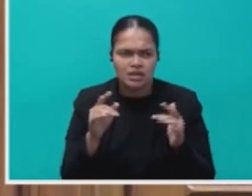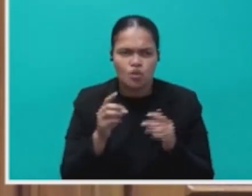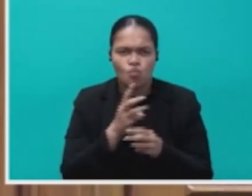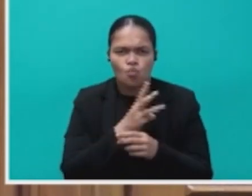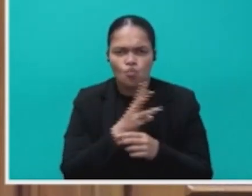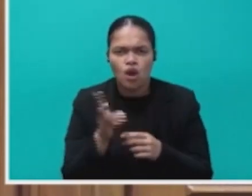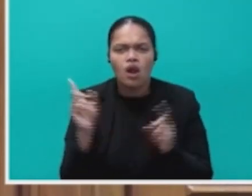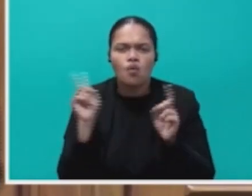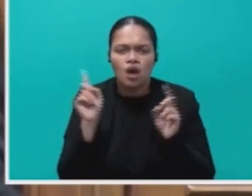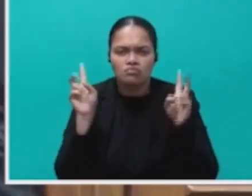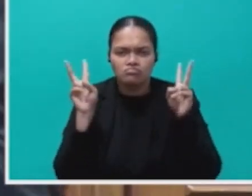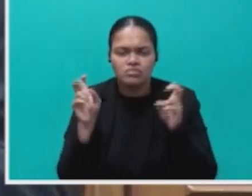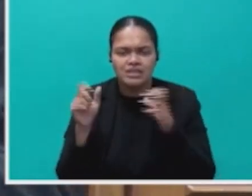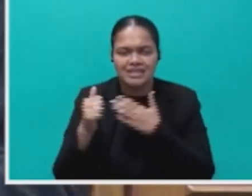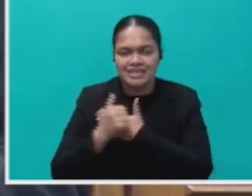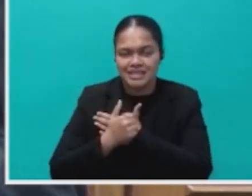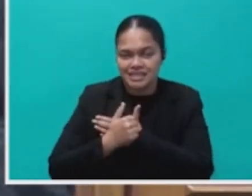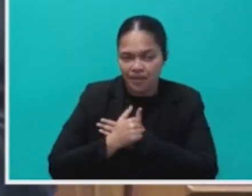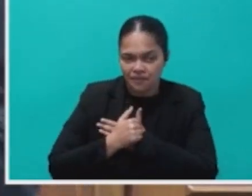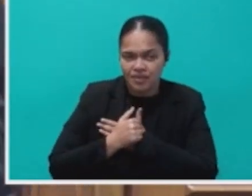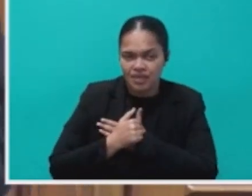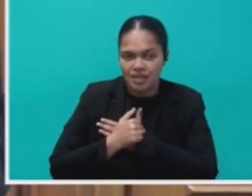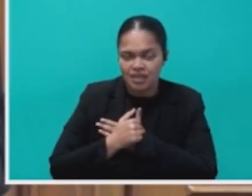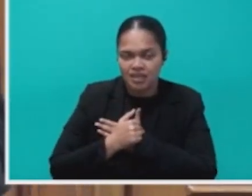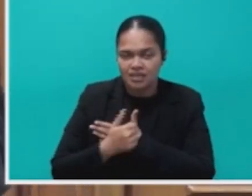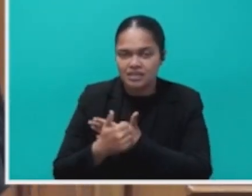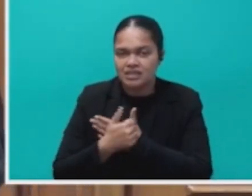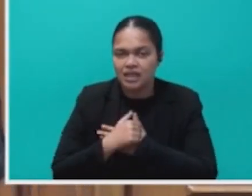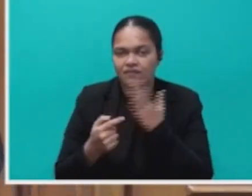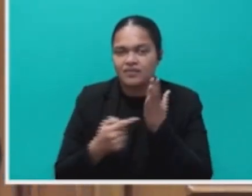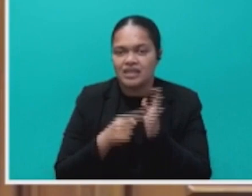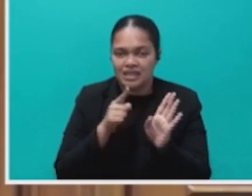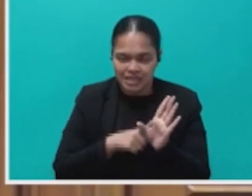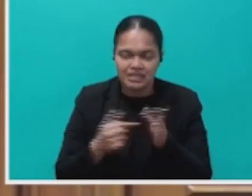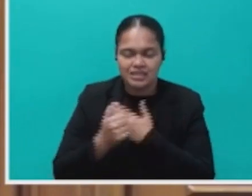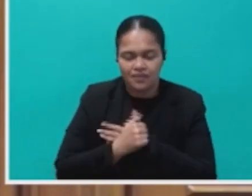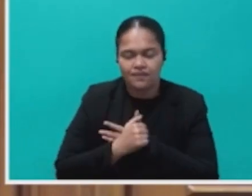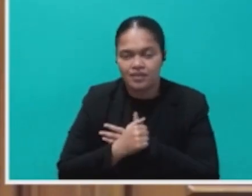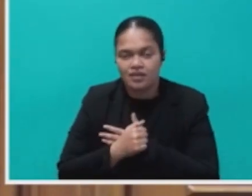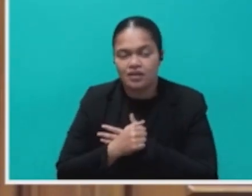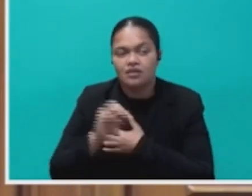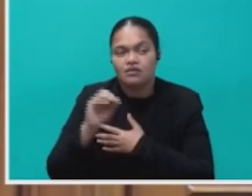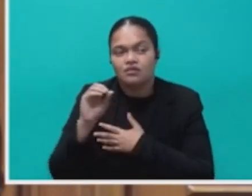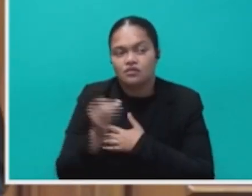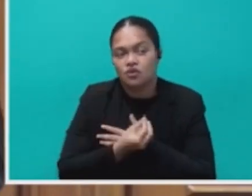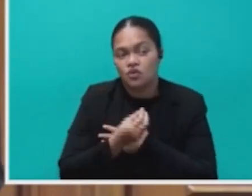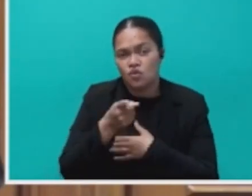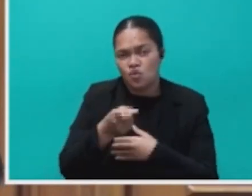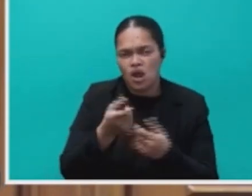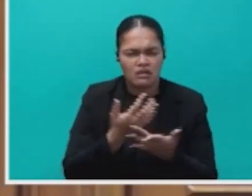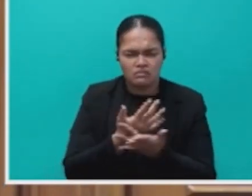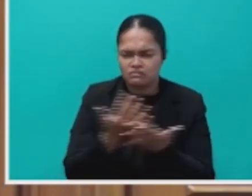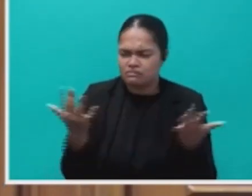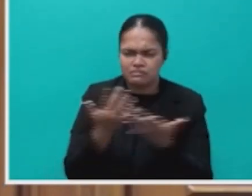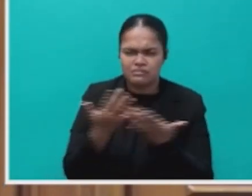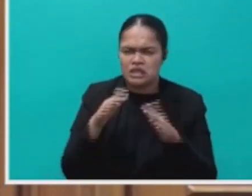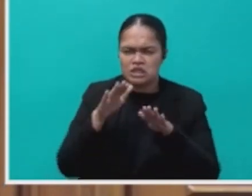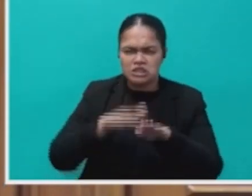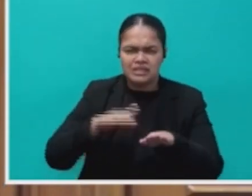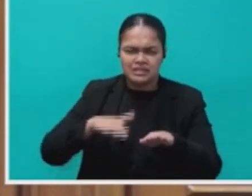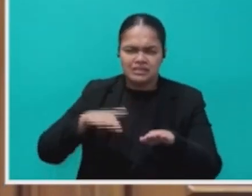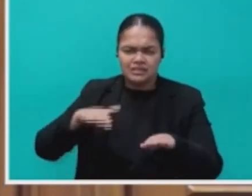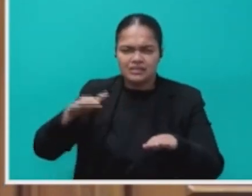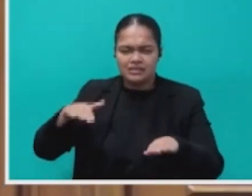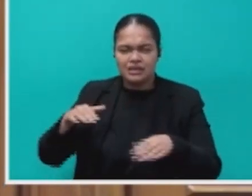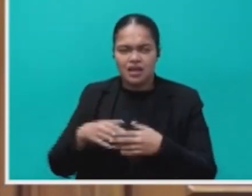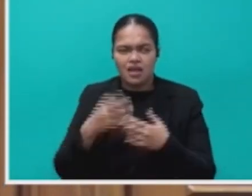safety. Mr. Speaker, sir, I noted with interest the committee's emphasis on the number of traffic infringement